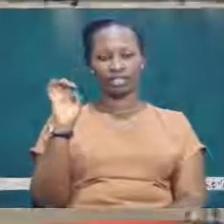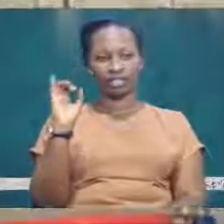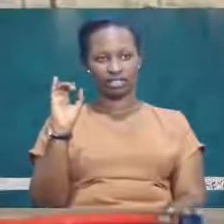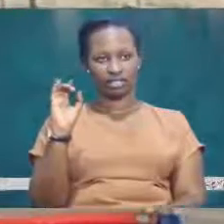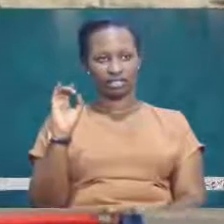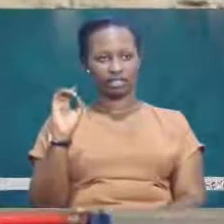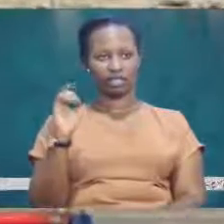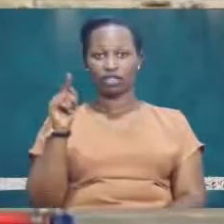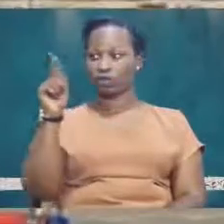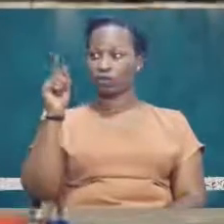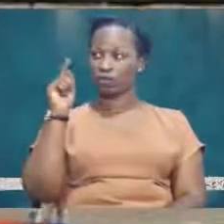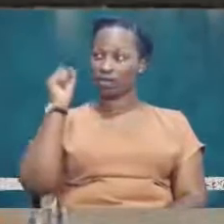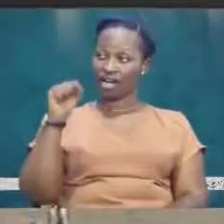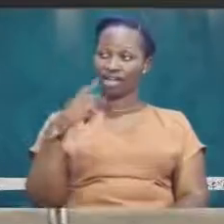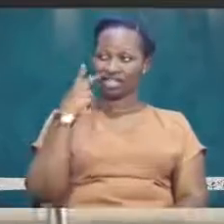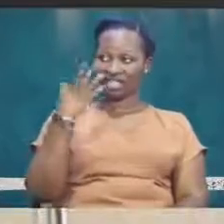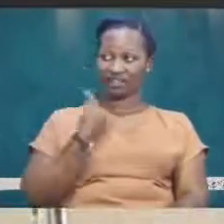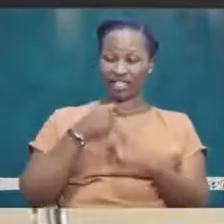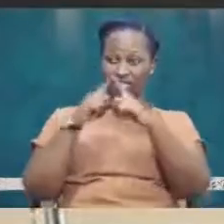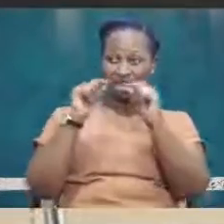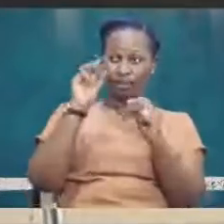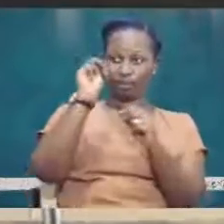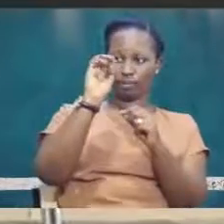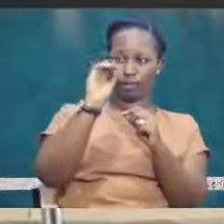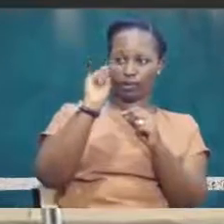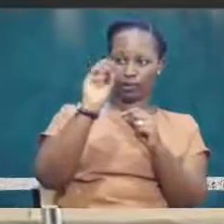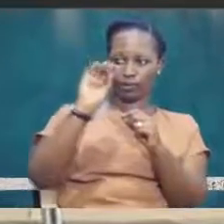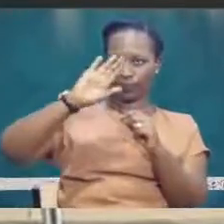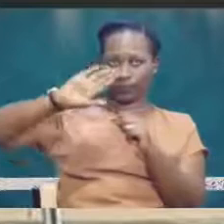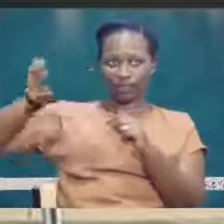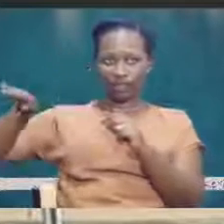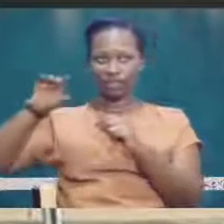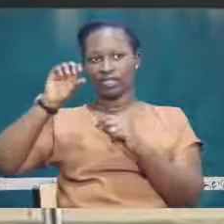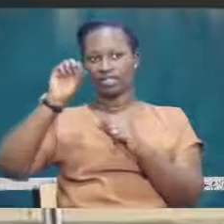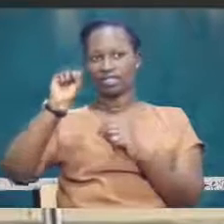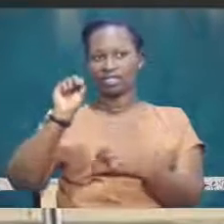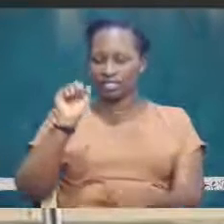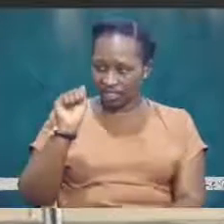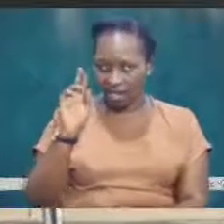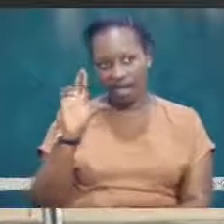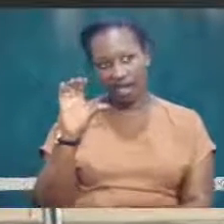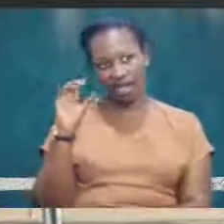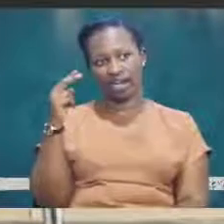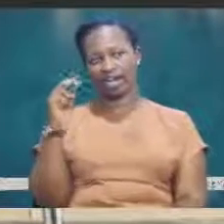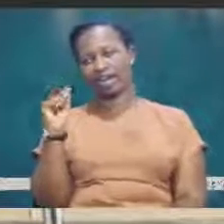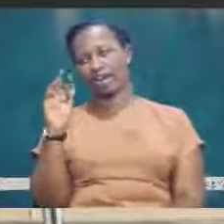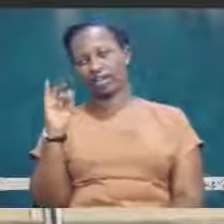you can see this word has mono. It also has saccharide. Mono means